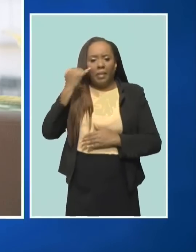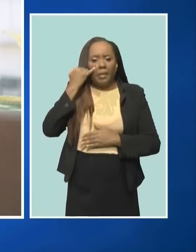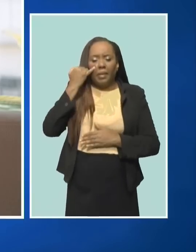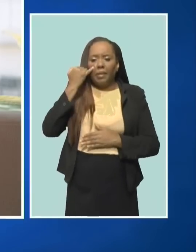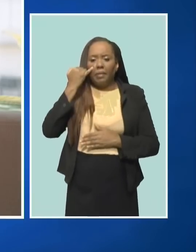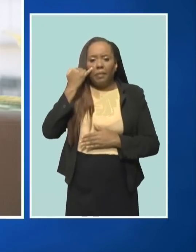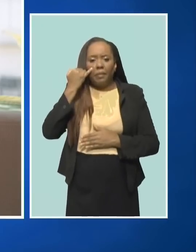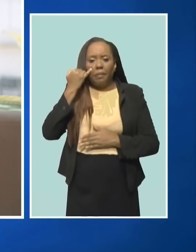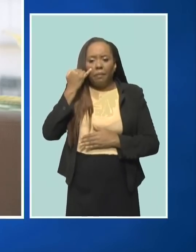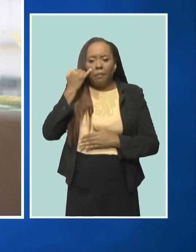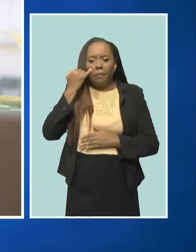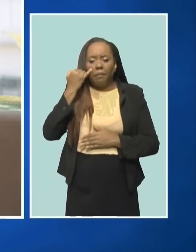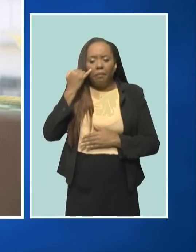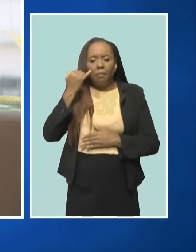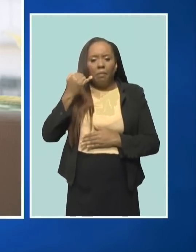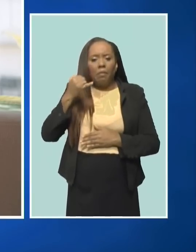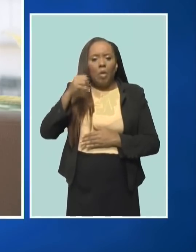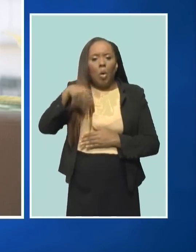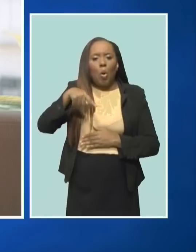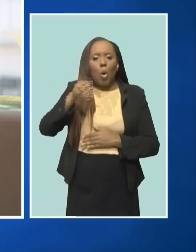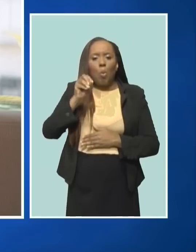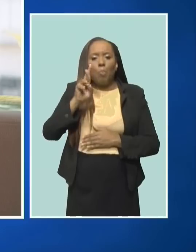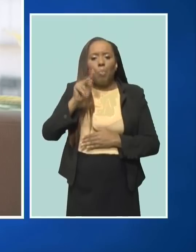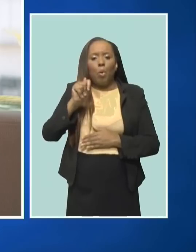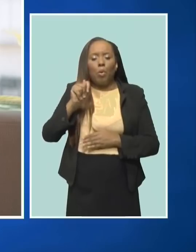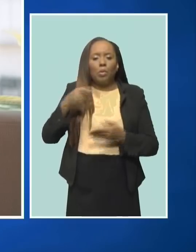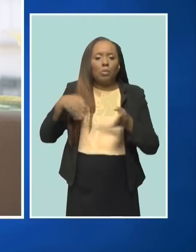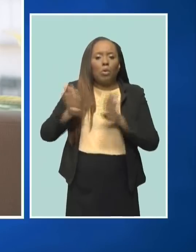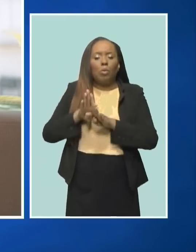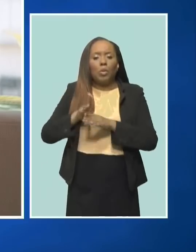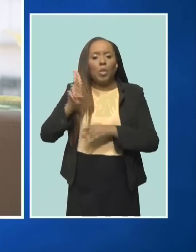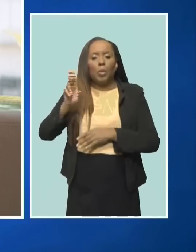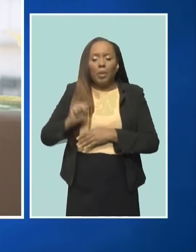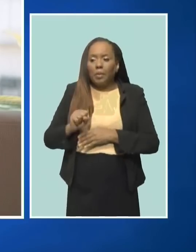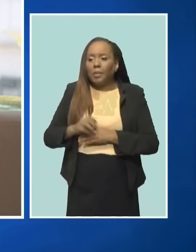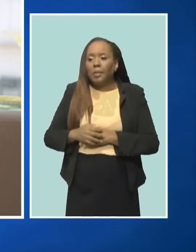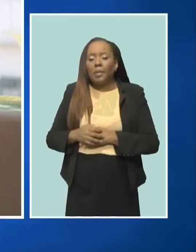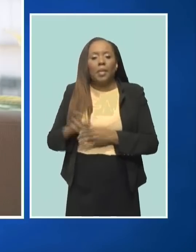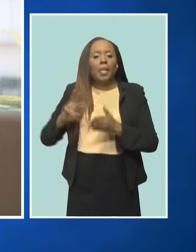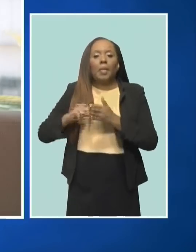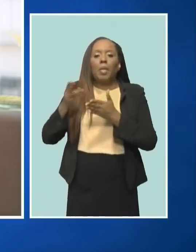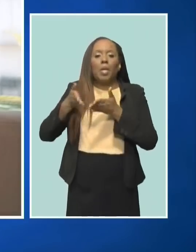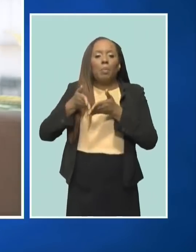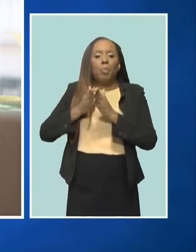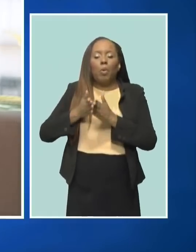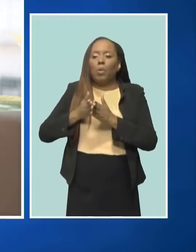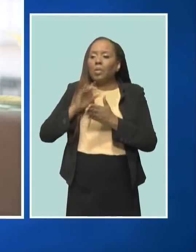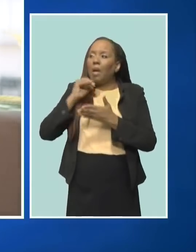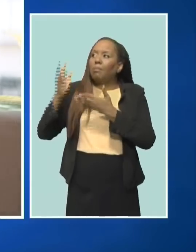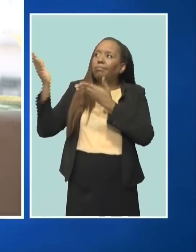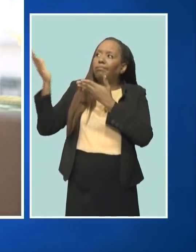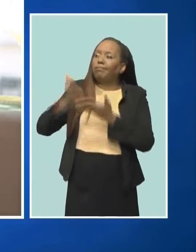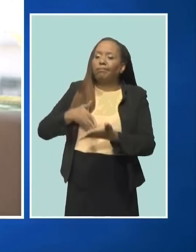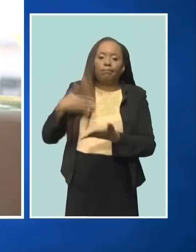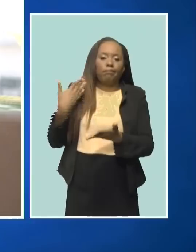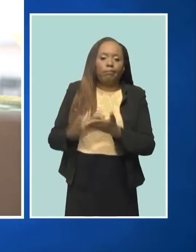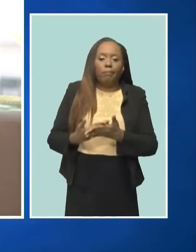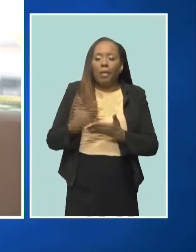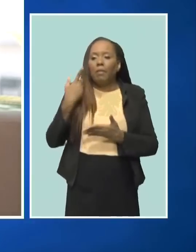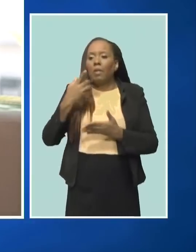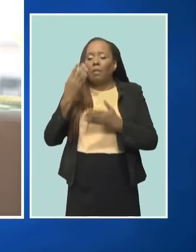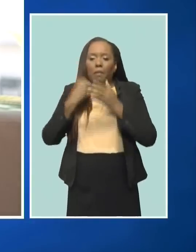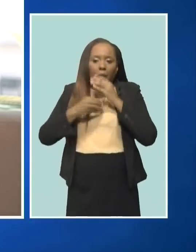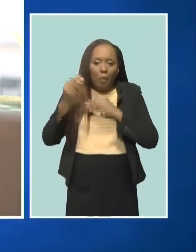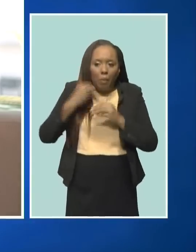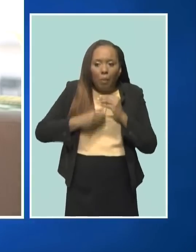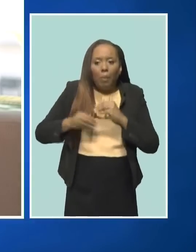the 25 by 2025 is so critical now. But we also need to make sure that we have the regional logistics to support